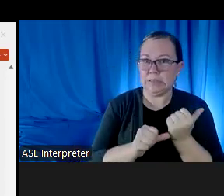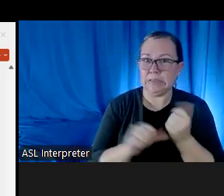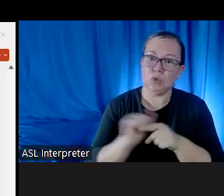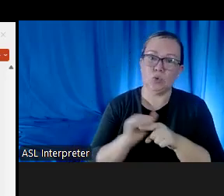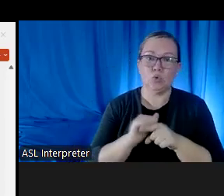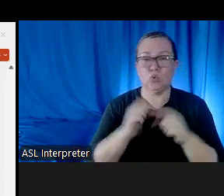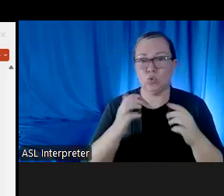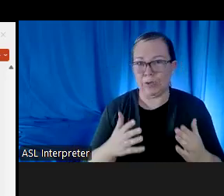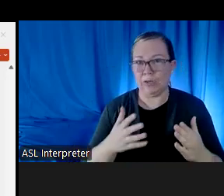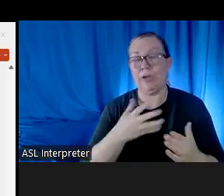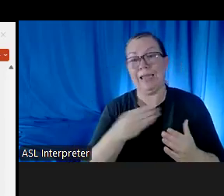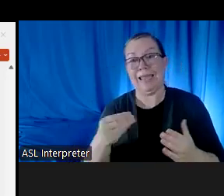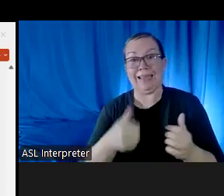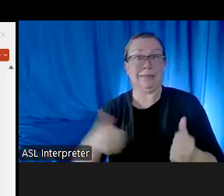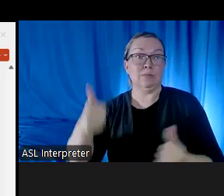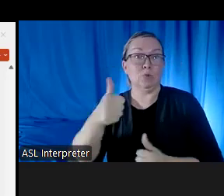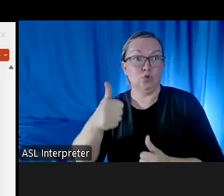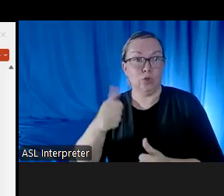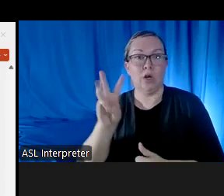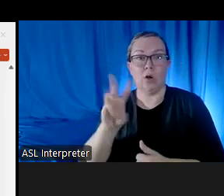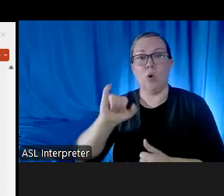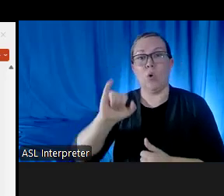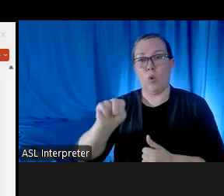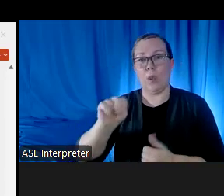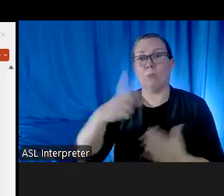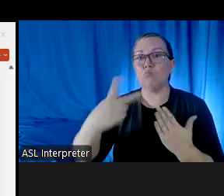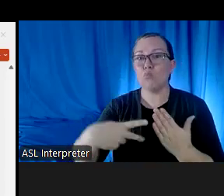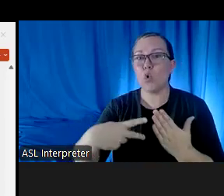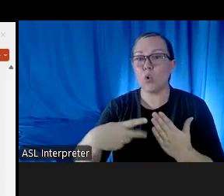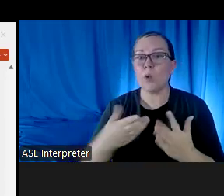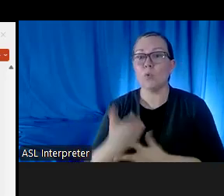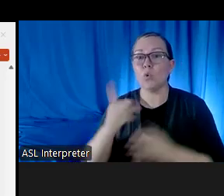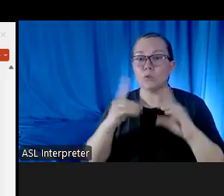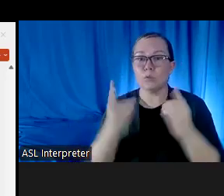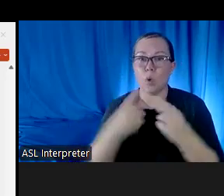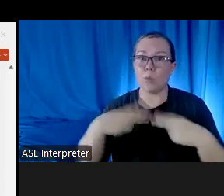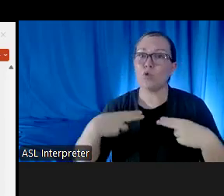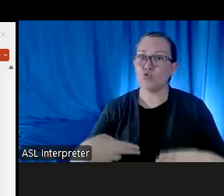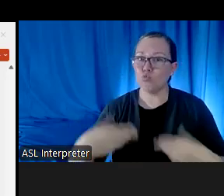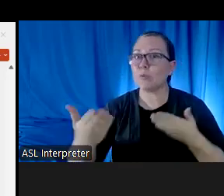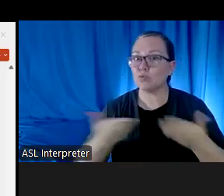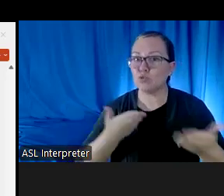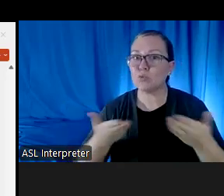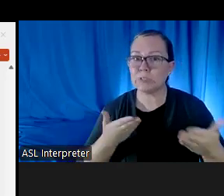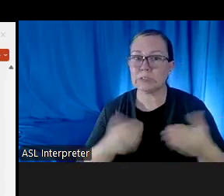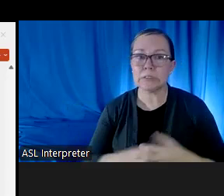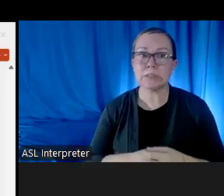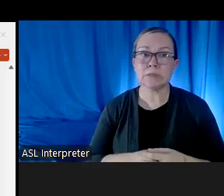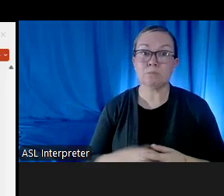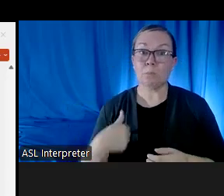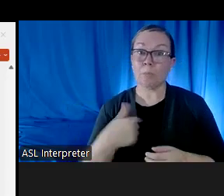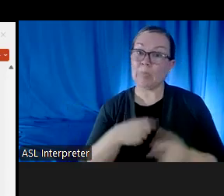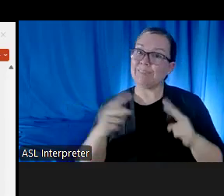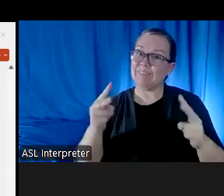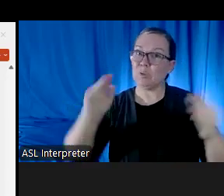trainer, and administrator of the Work Incentive Network program through Department of Human Services. We are very